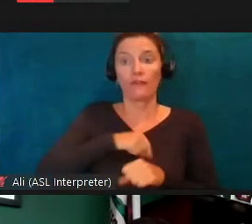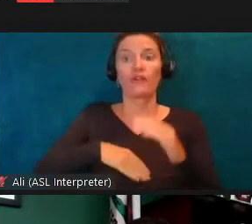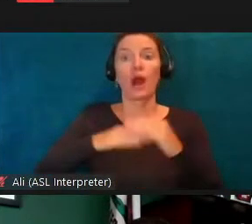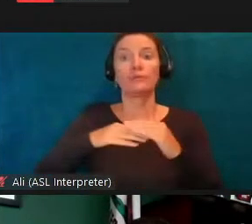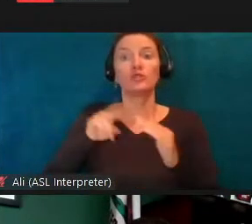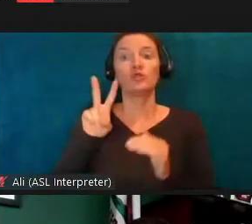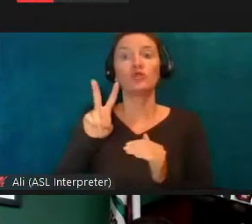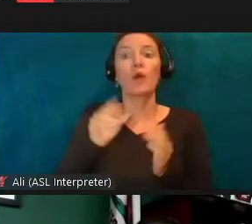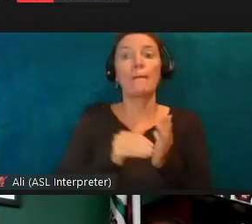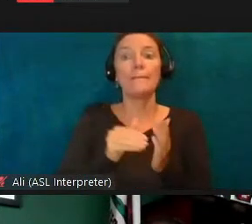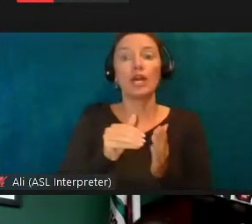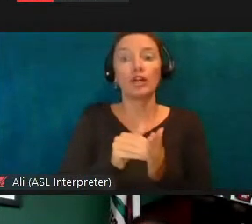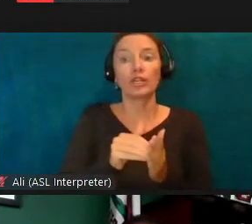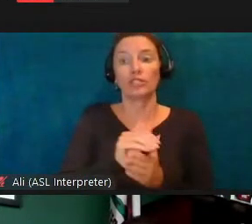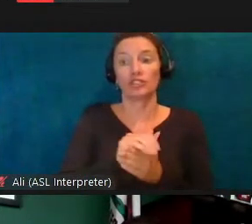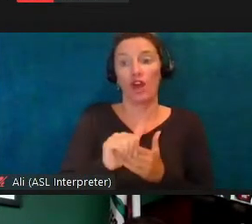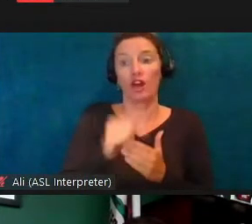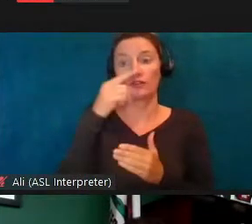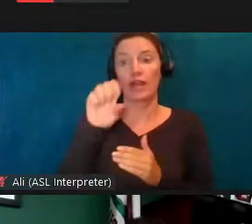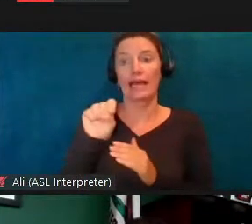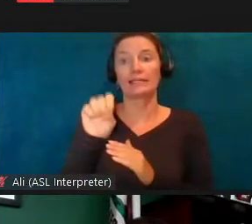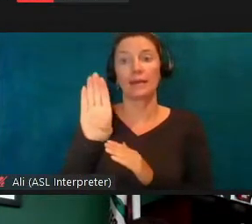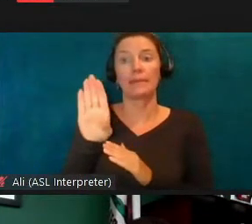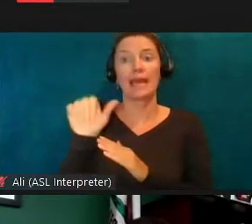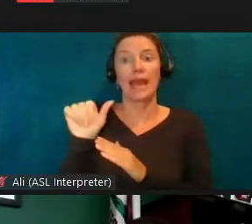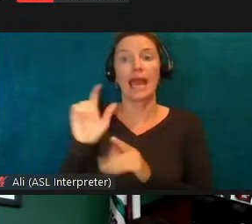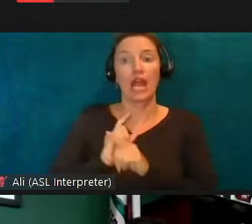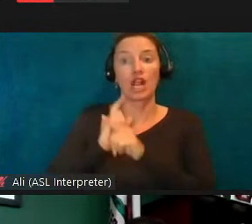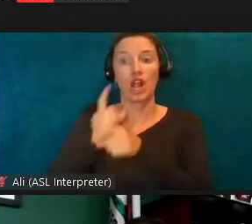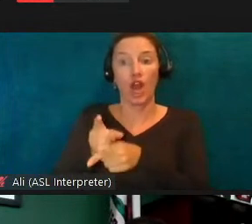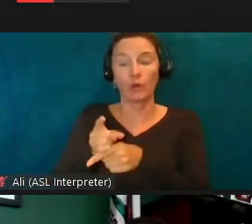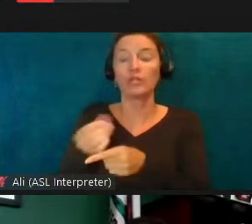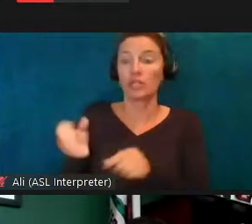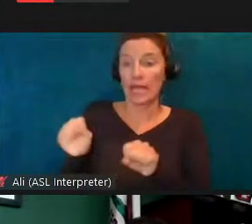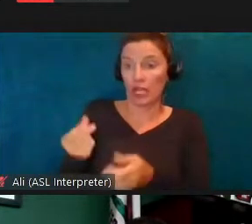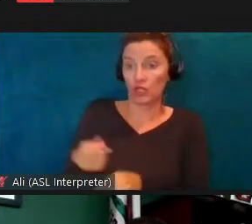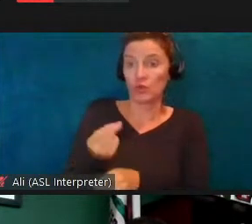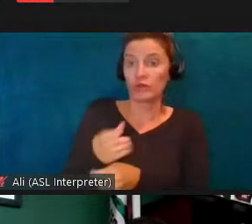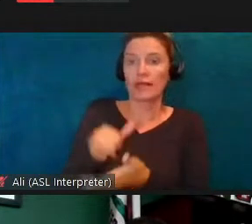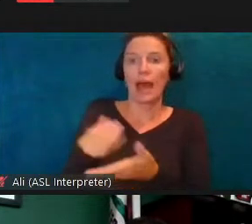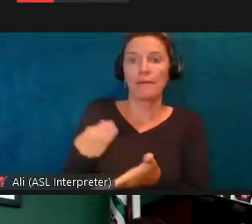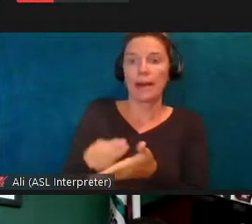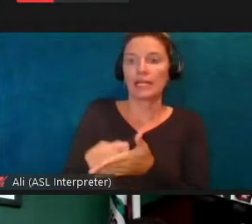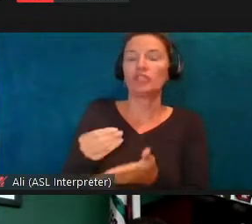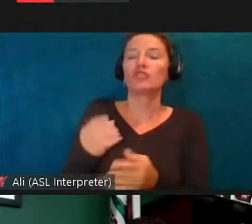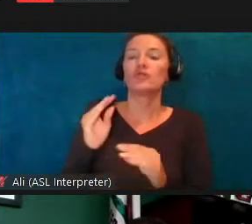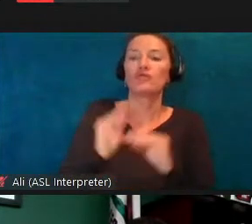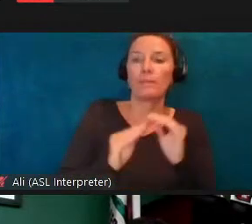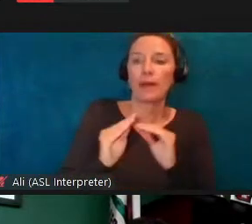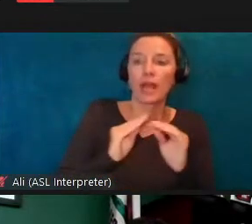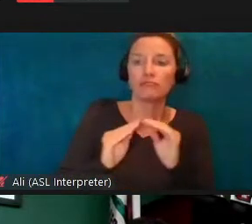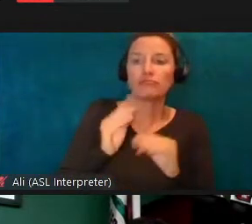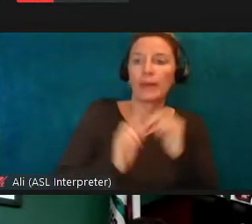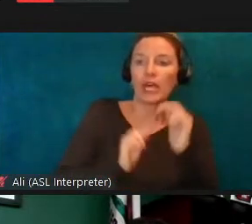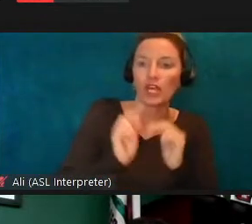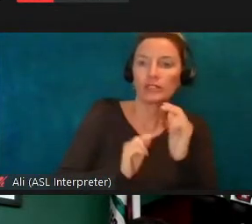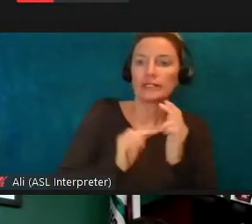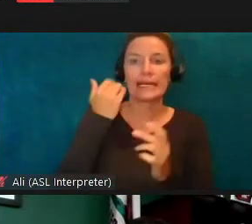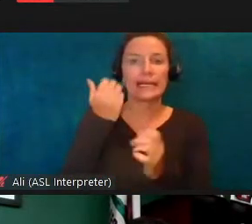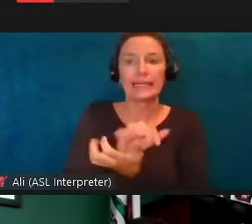SBA loans. That money can be used to repair or replace any damaged real